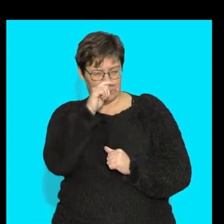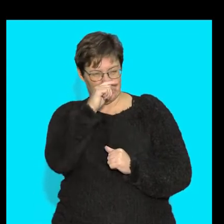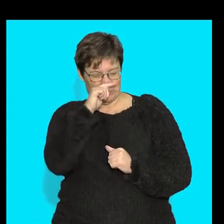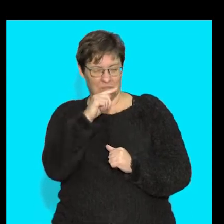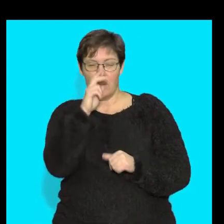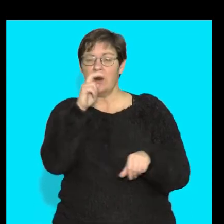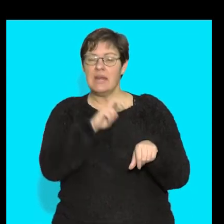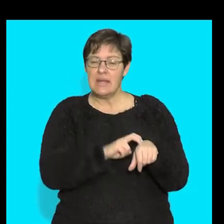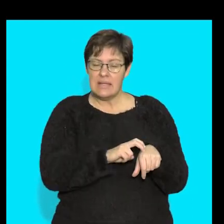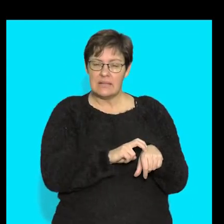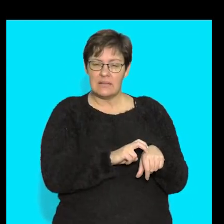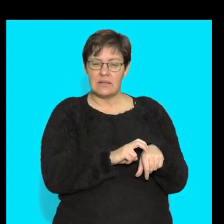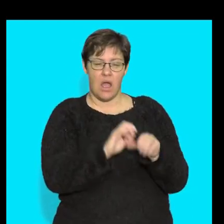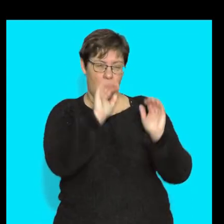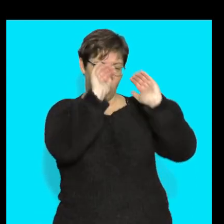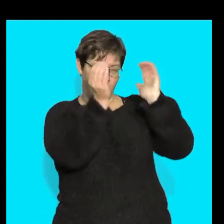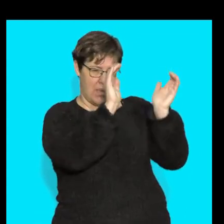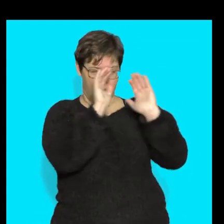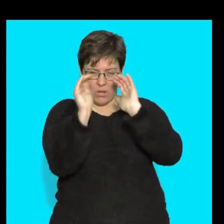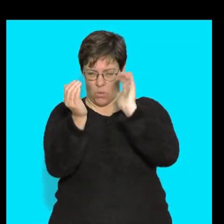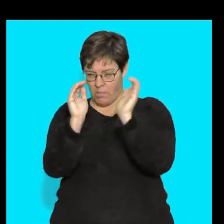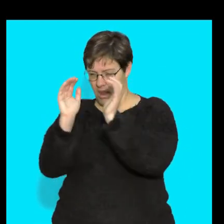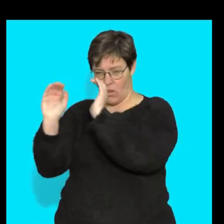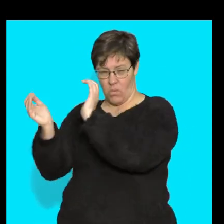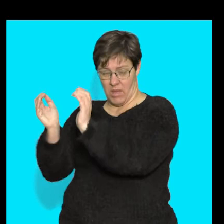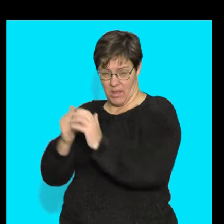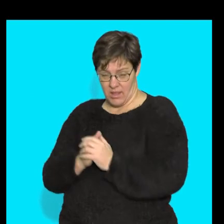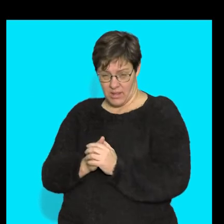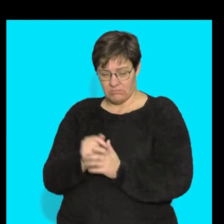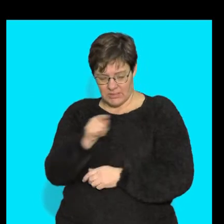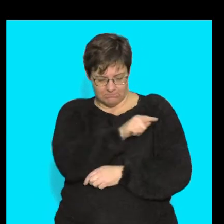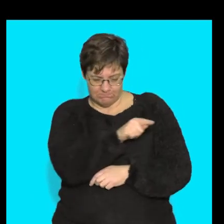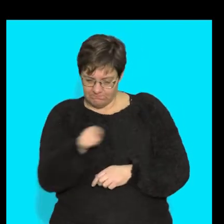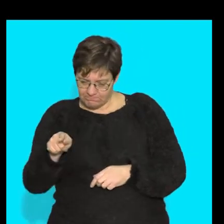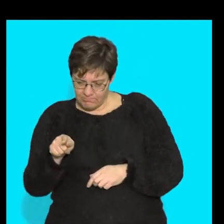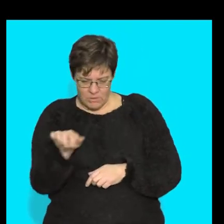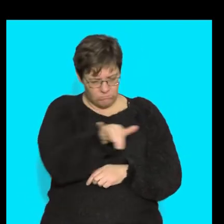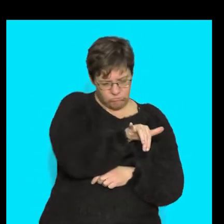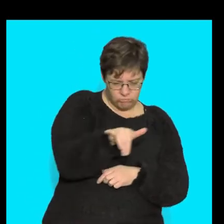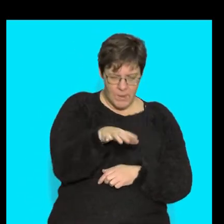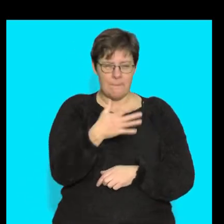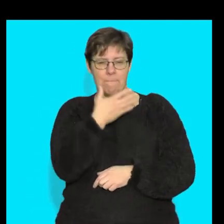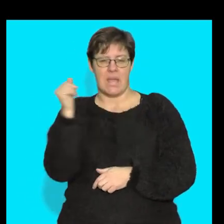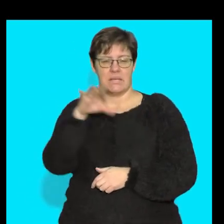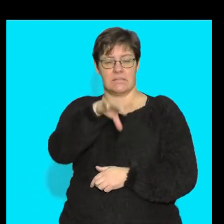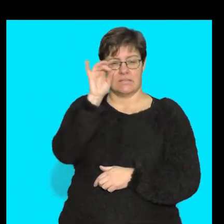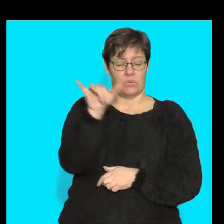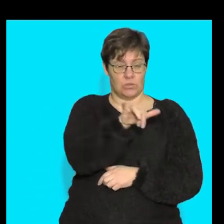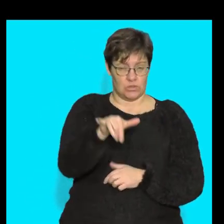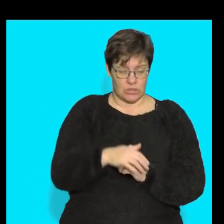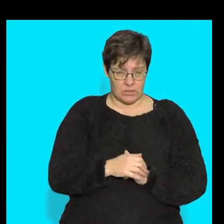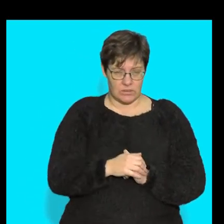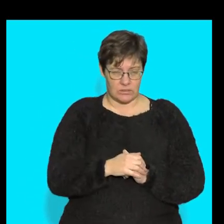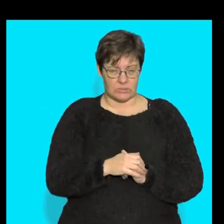to need to compare these and see which one is the best option. Comparing